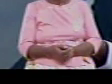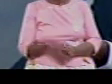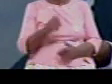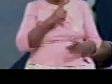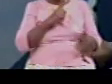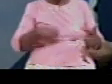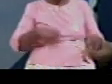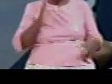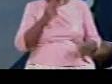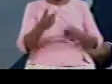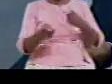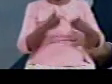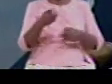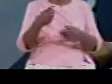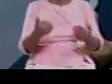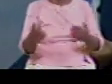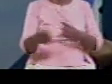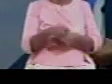today.